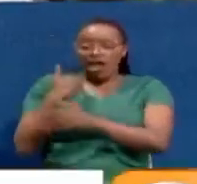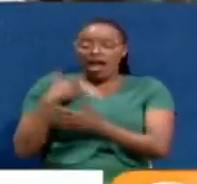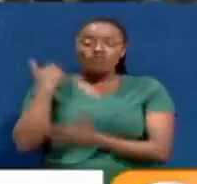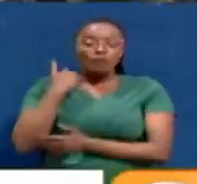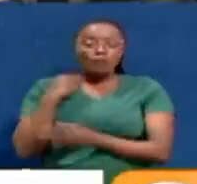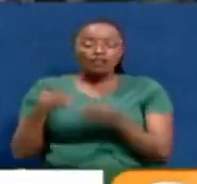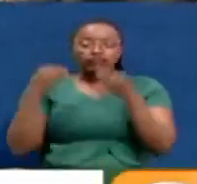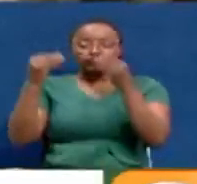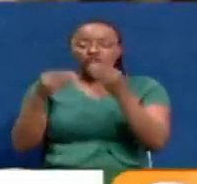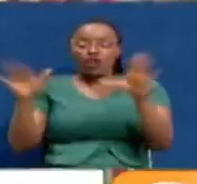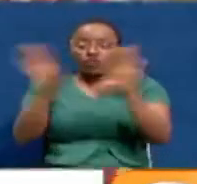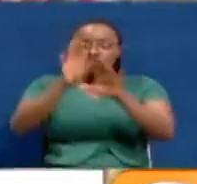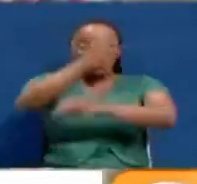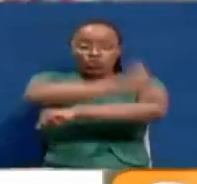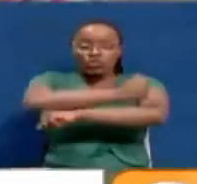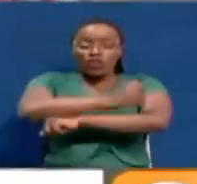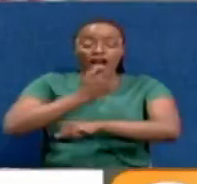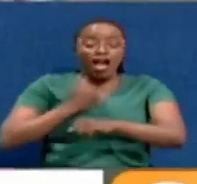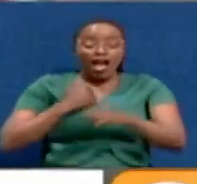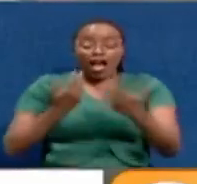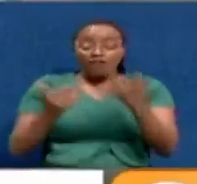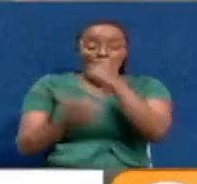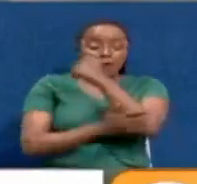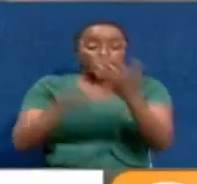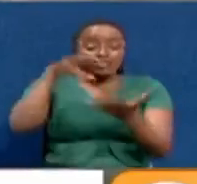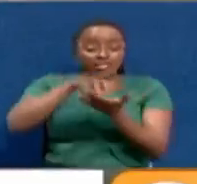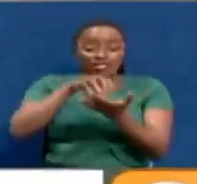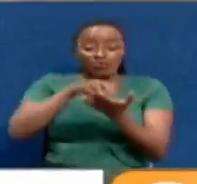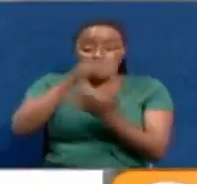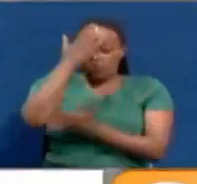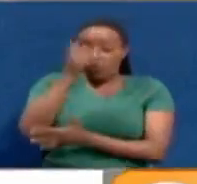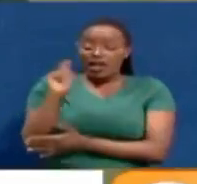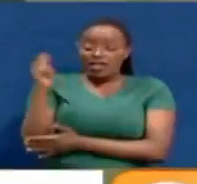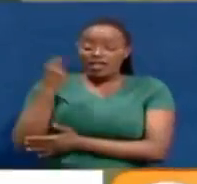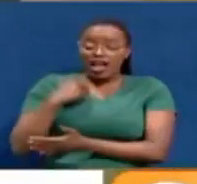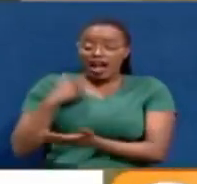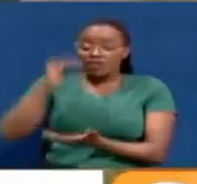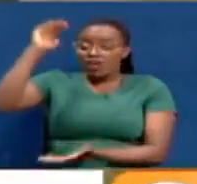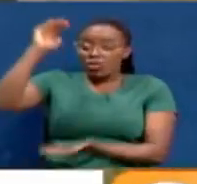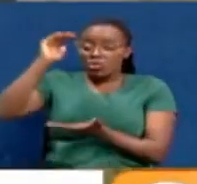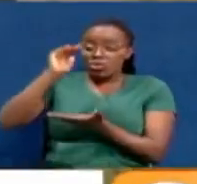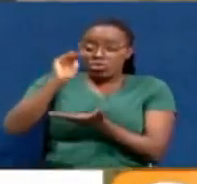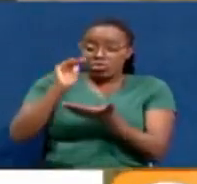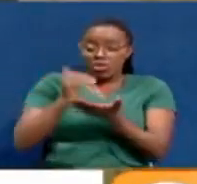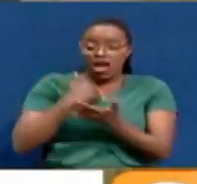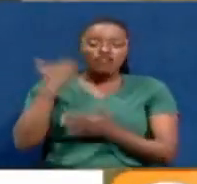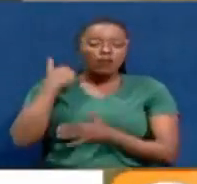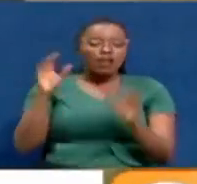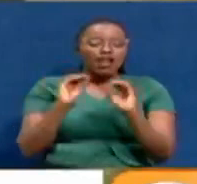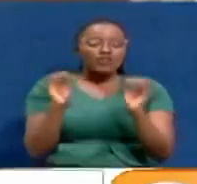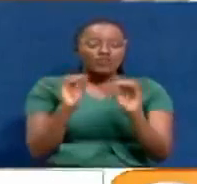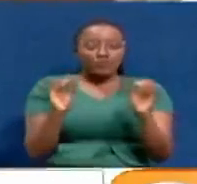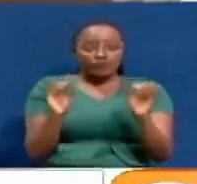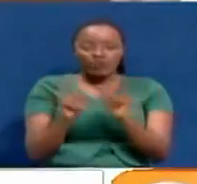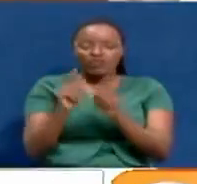habits, the closure of schools aggravated an already bad situation, with the country falling further into the abyss of blood